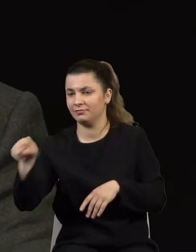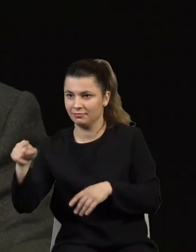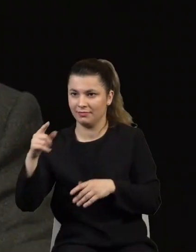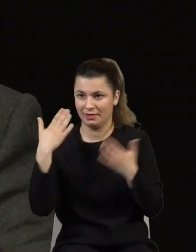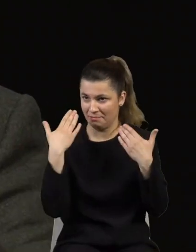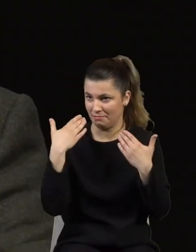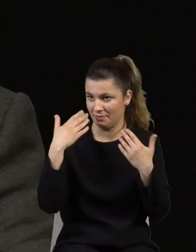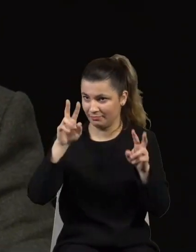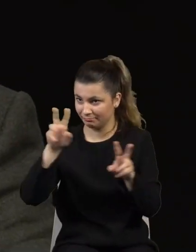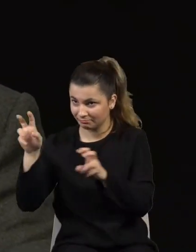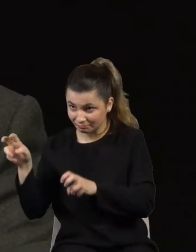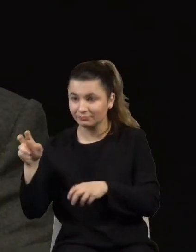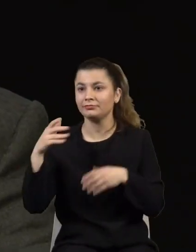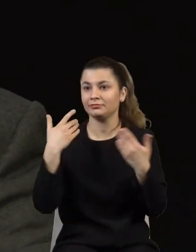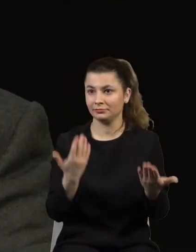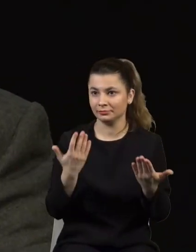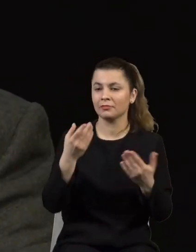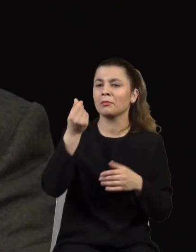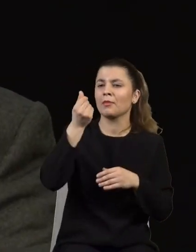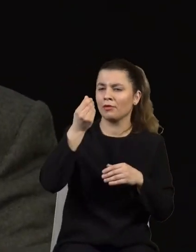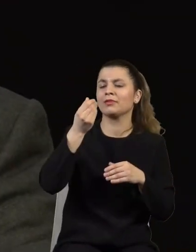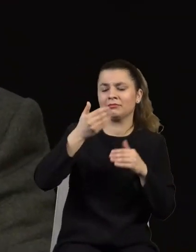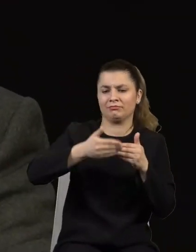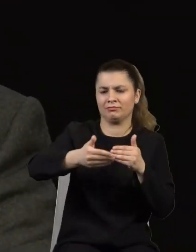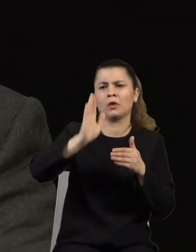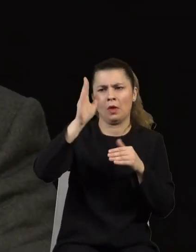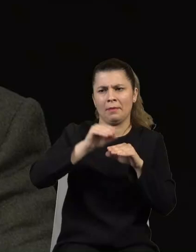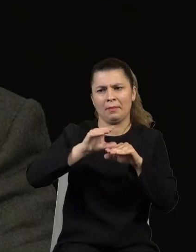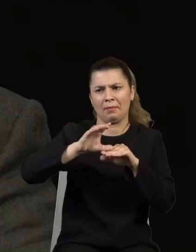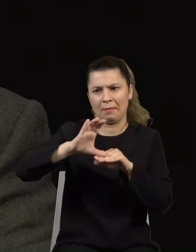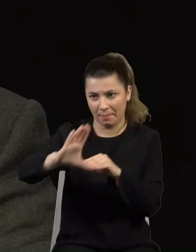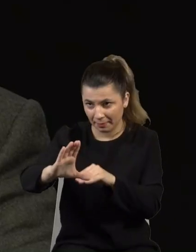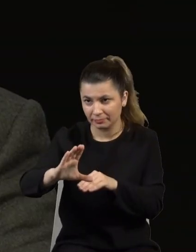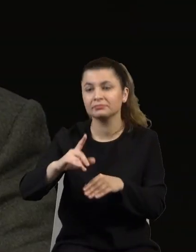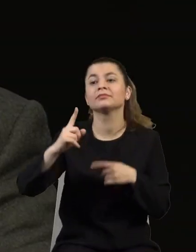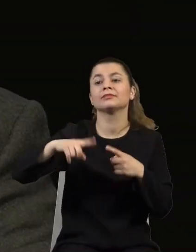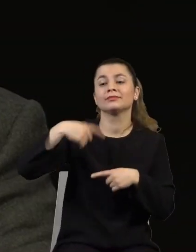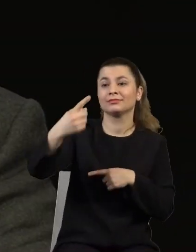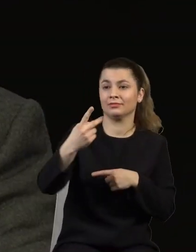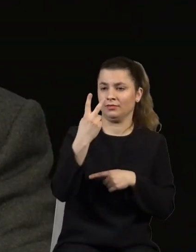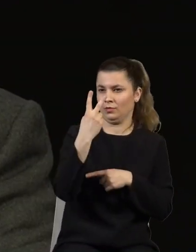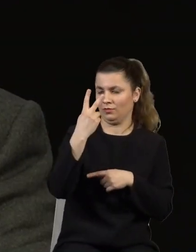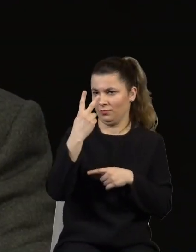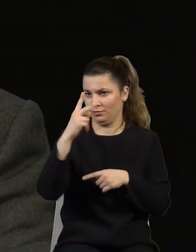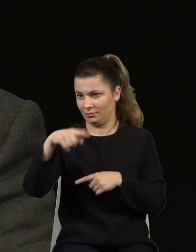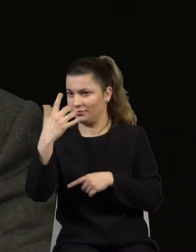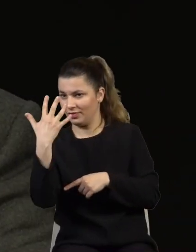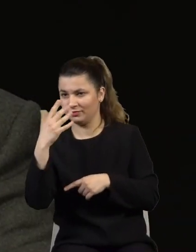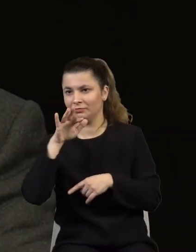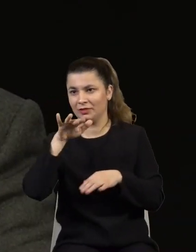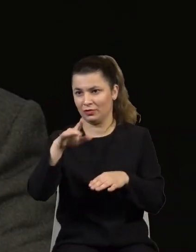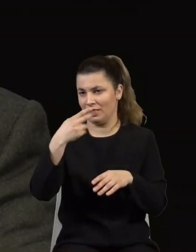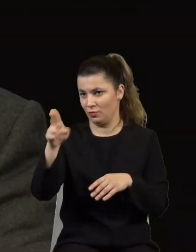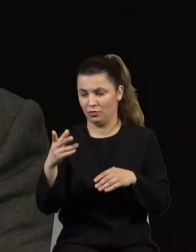ahead. So there's a focus on dual use as well. I mean, that's where currently the bank is directing